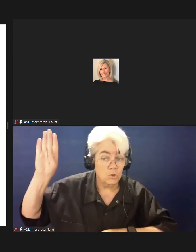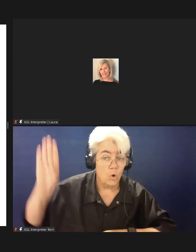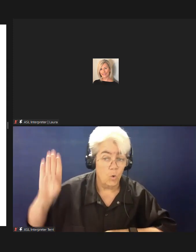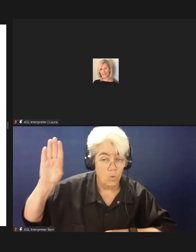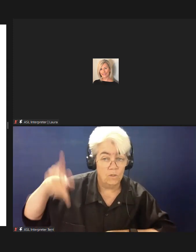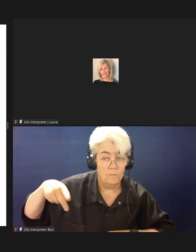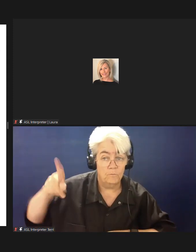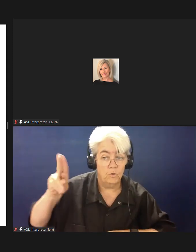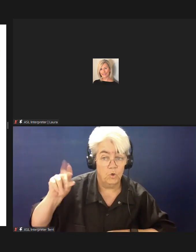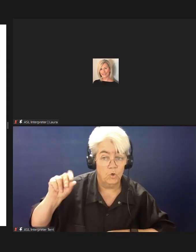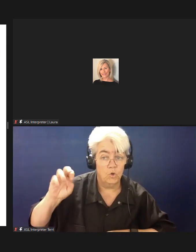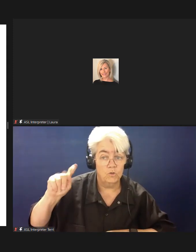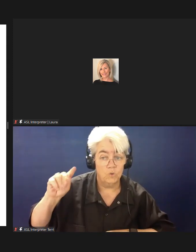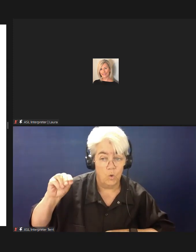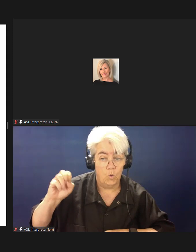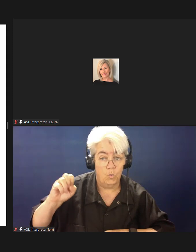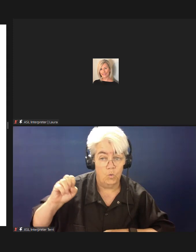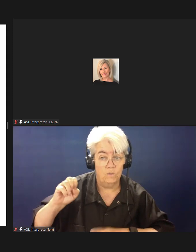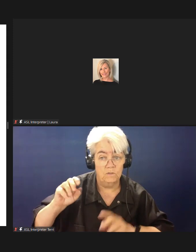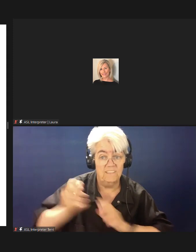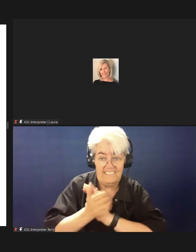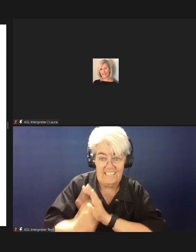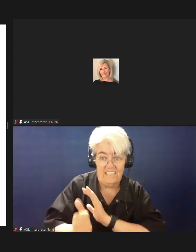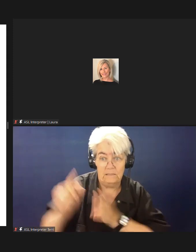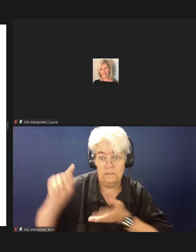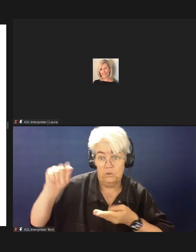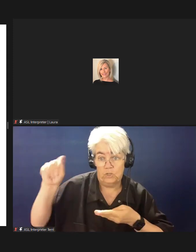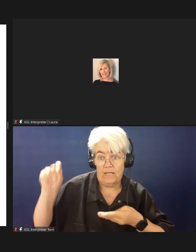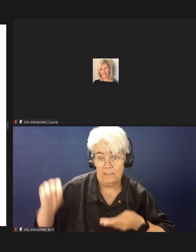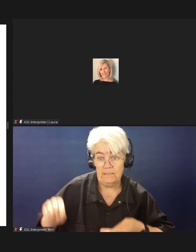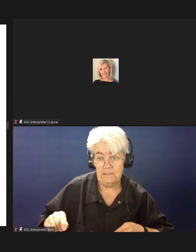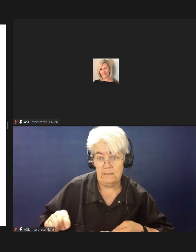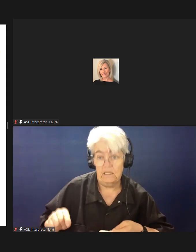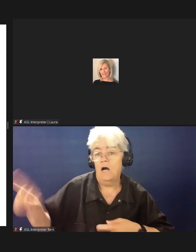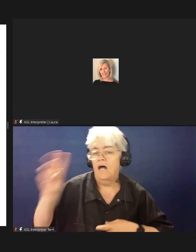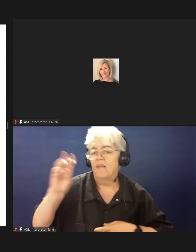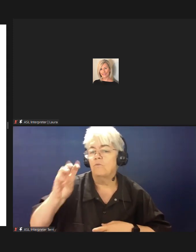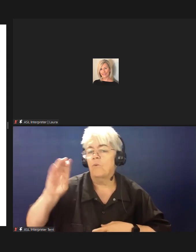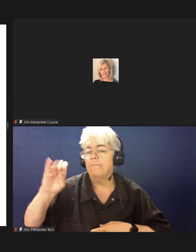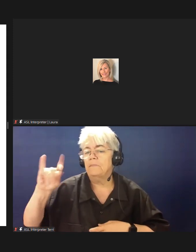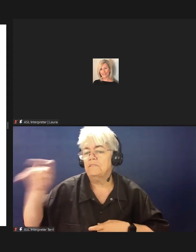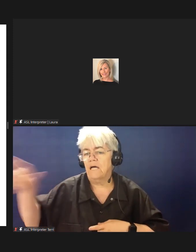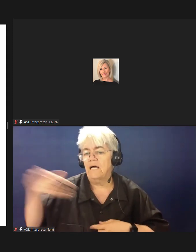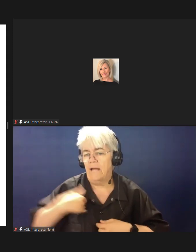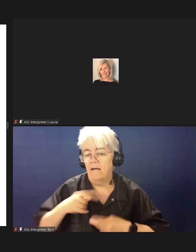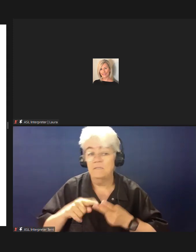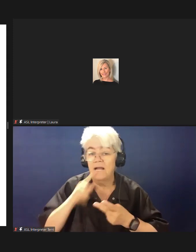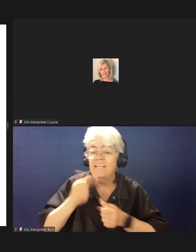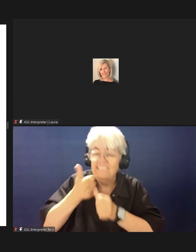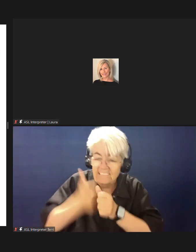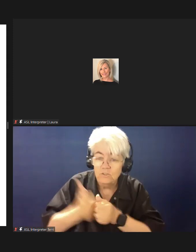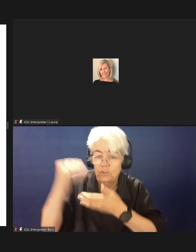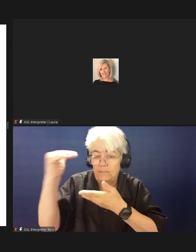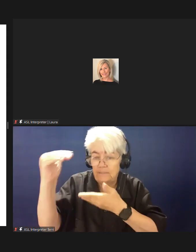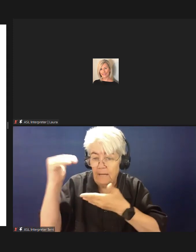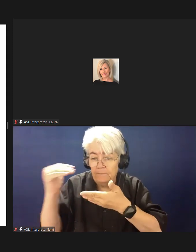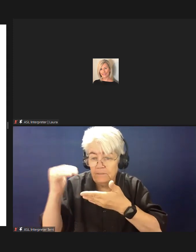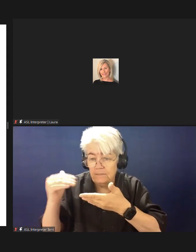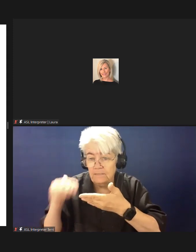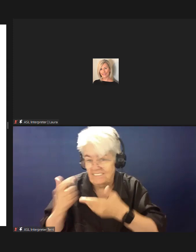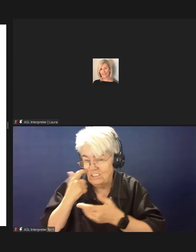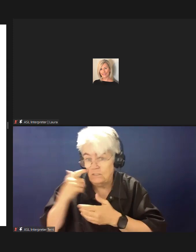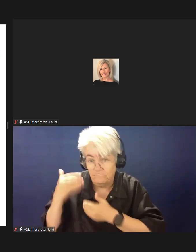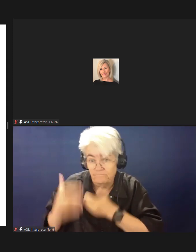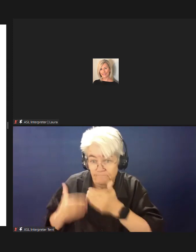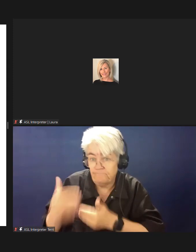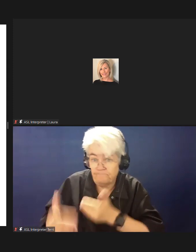Skills Checklist is available on our website, and this walks you through each of those steps that we just went